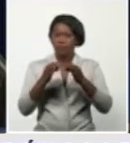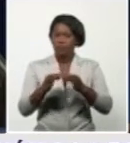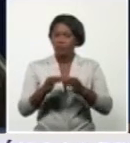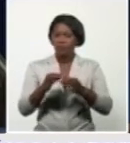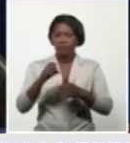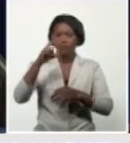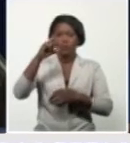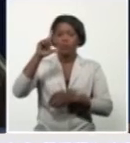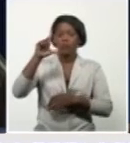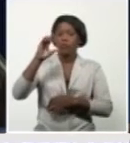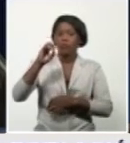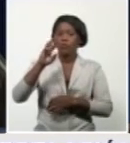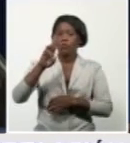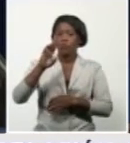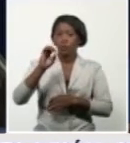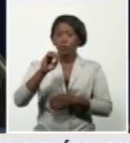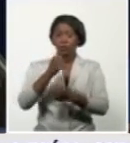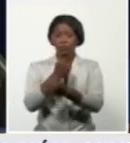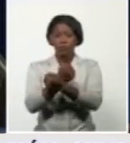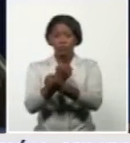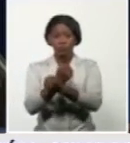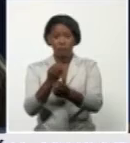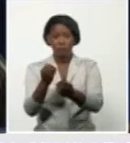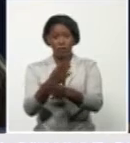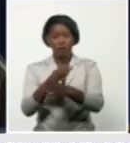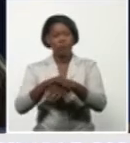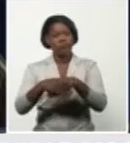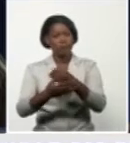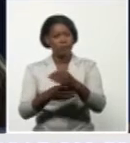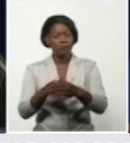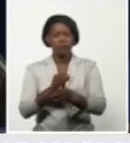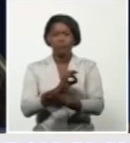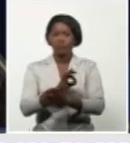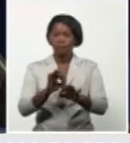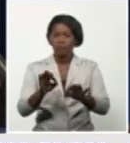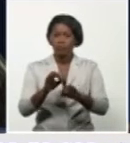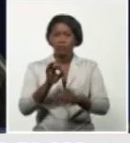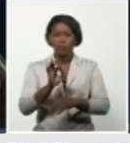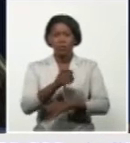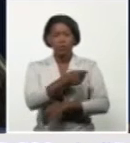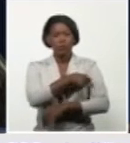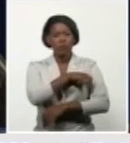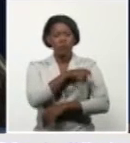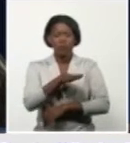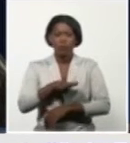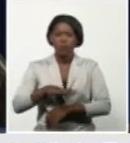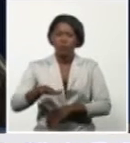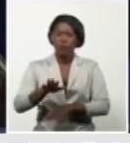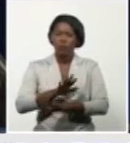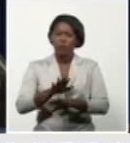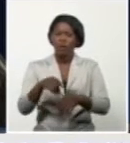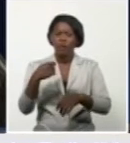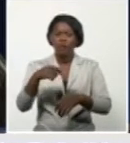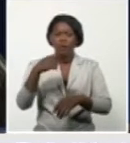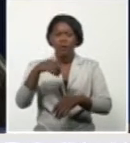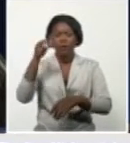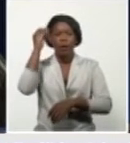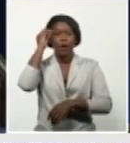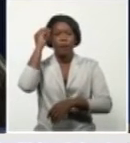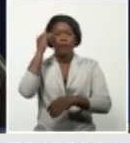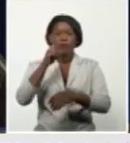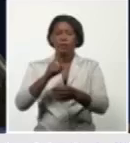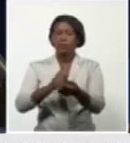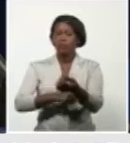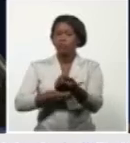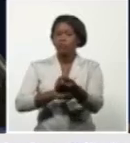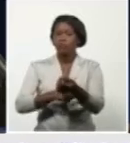masks and social distancing, hand washing, everything we know about this, and our people